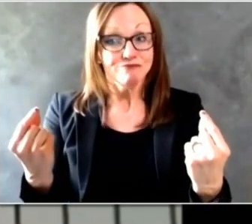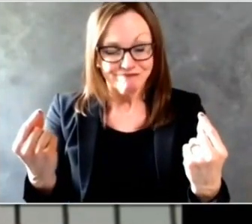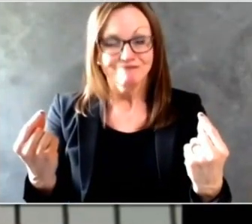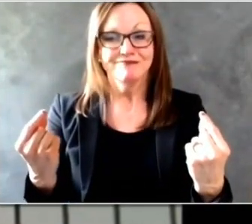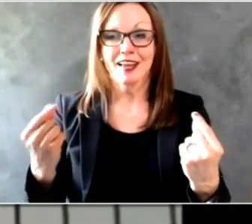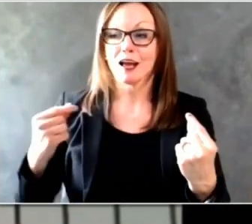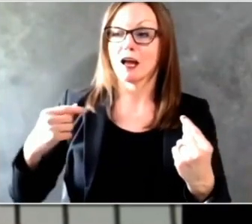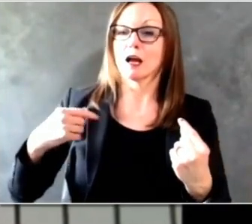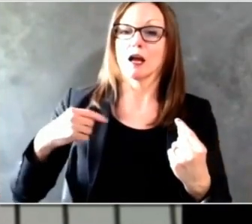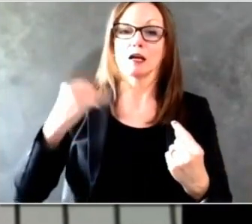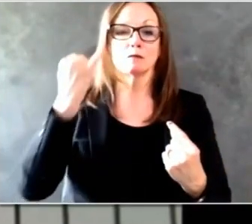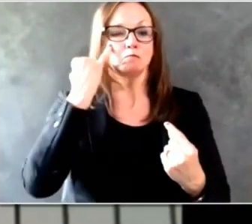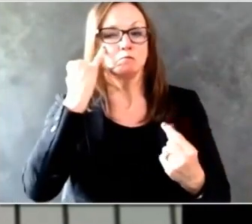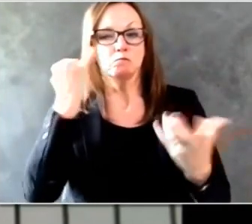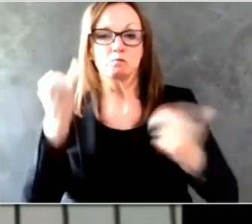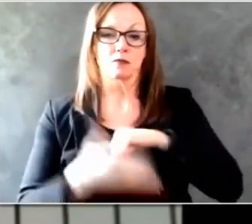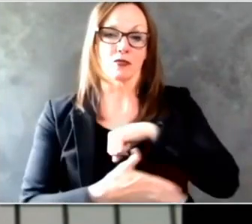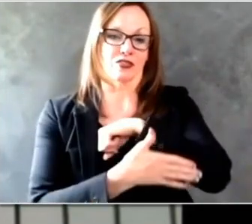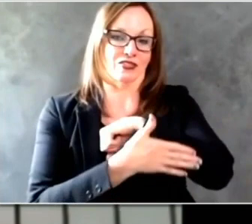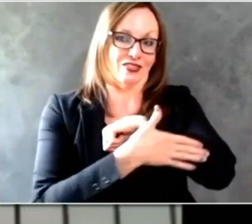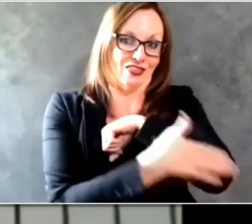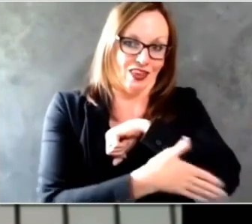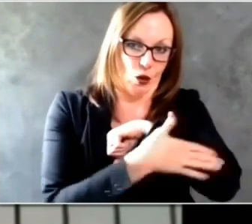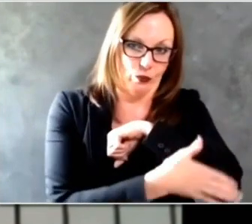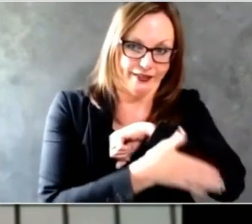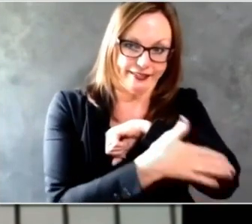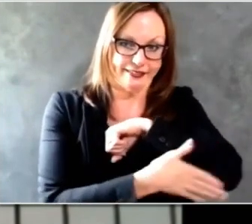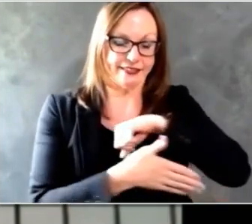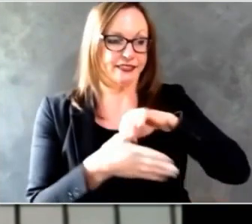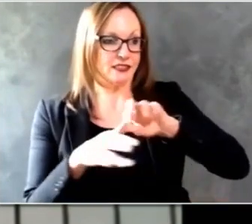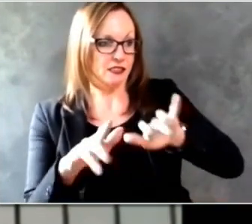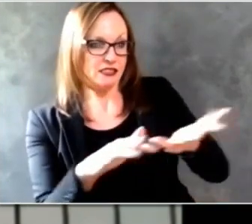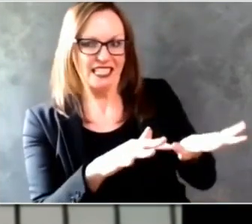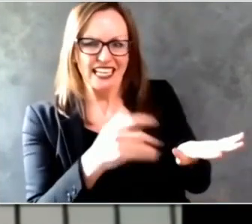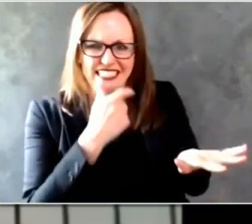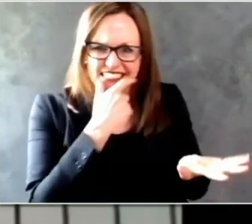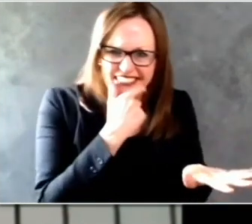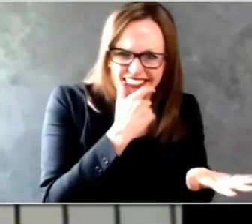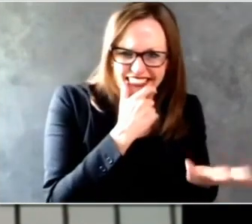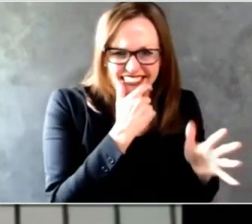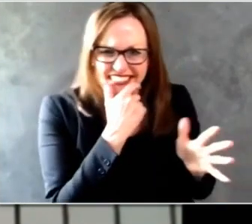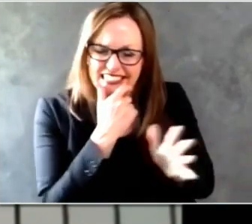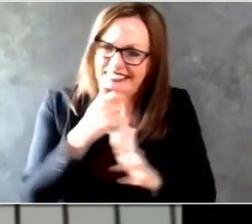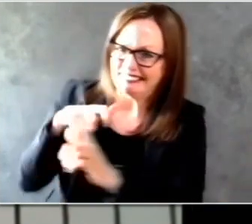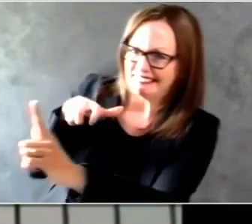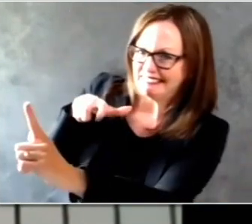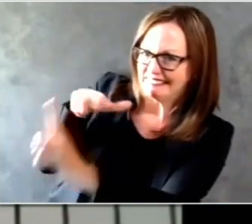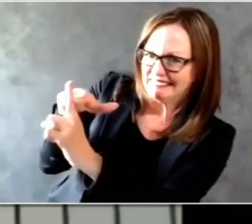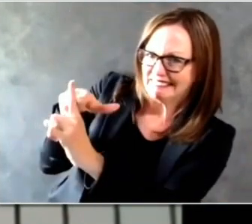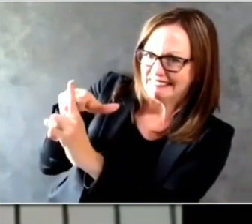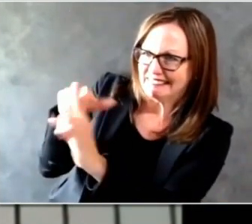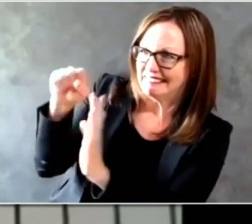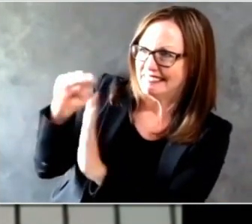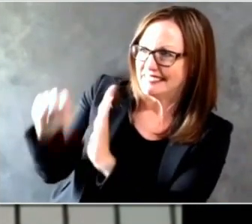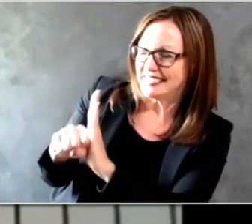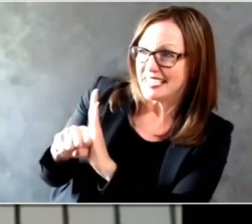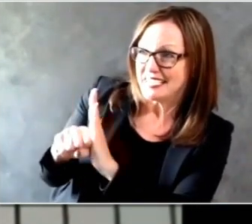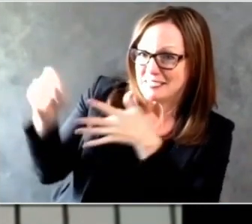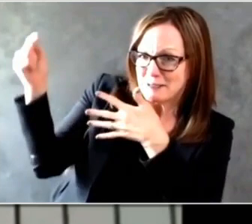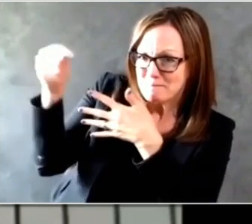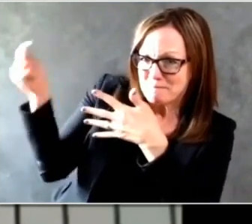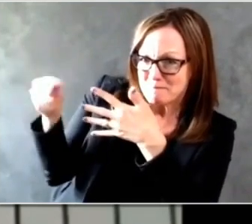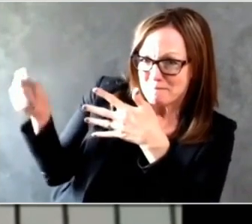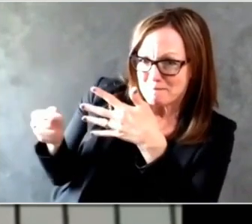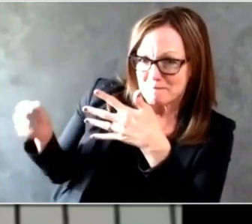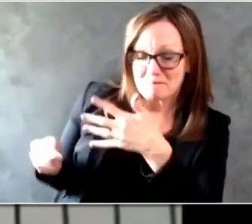do the thing that the responsible thing, it is, you know, really, we believe that is the duty of people to protect